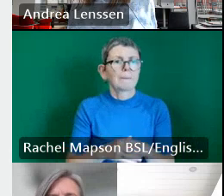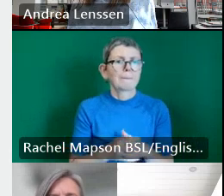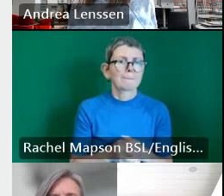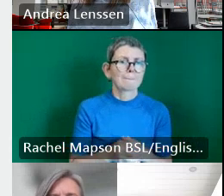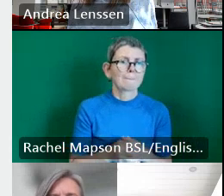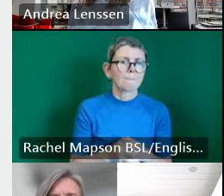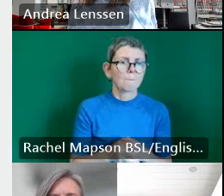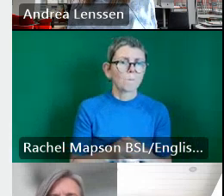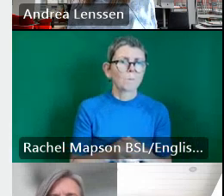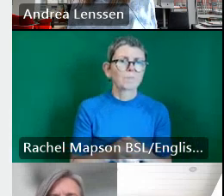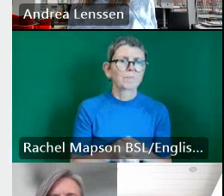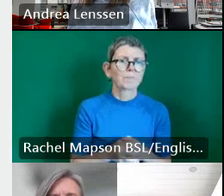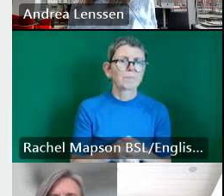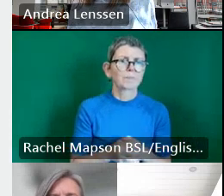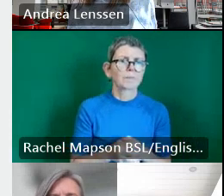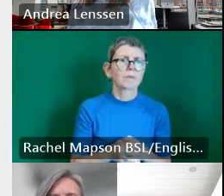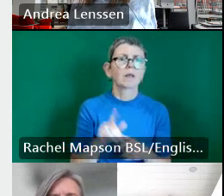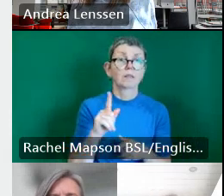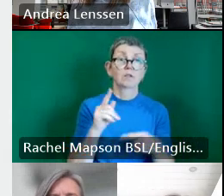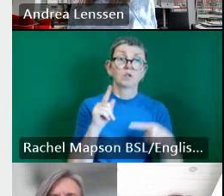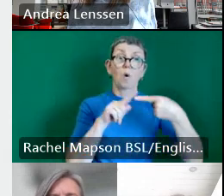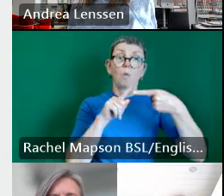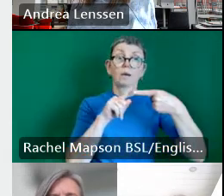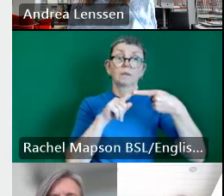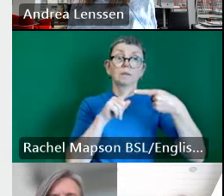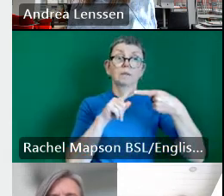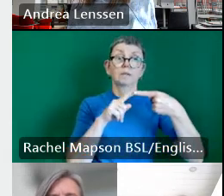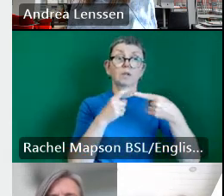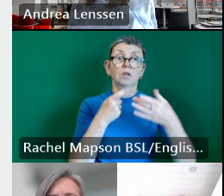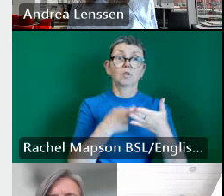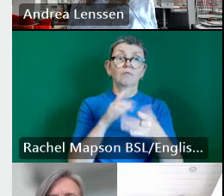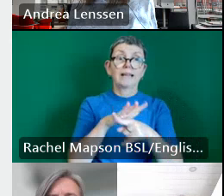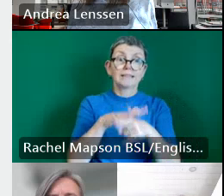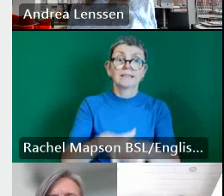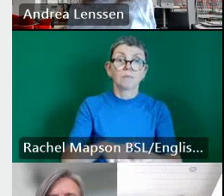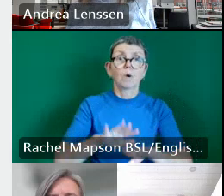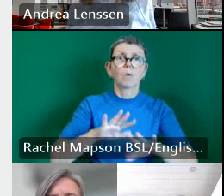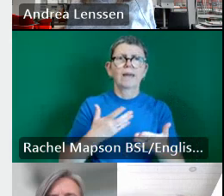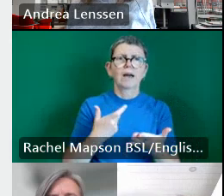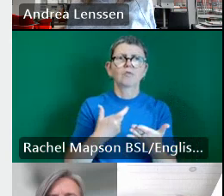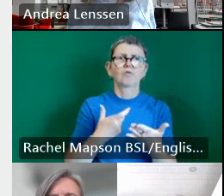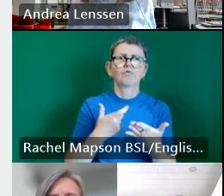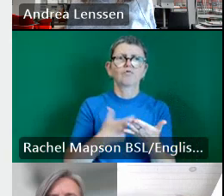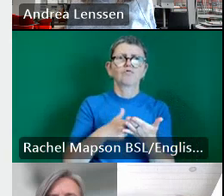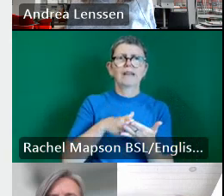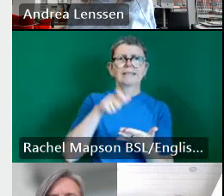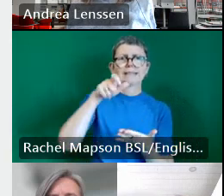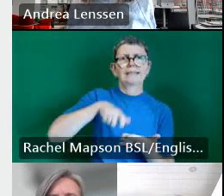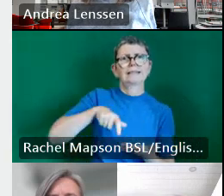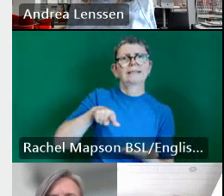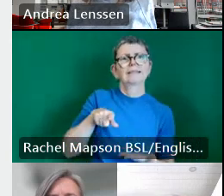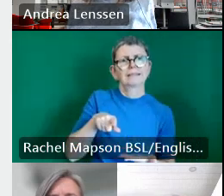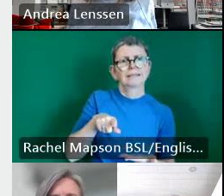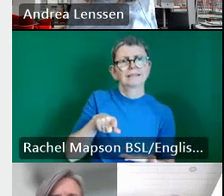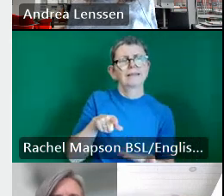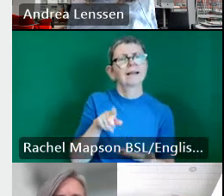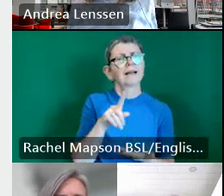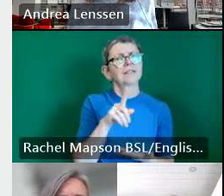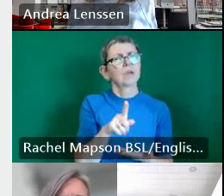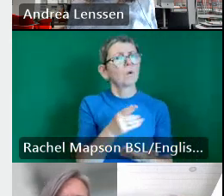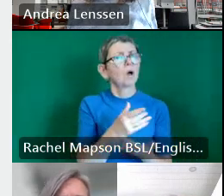on racism without races, I think it's really good because a lot of people say, okay, particularly when Barack Obama